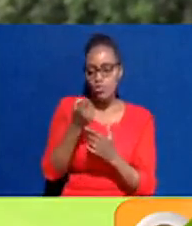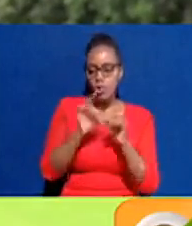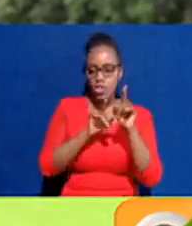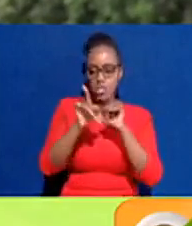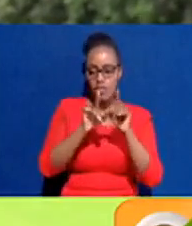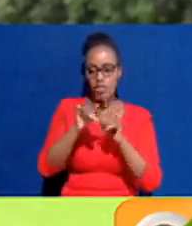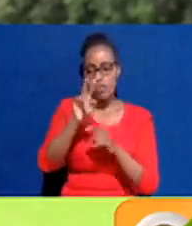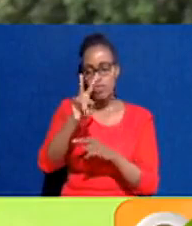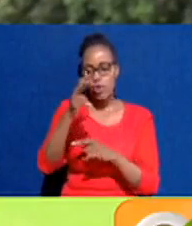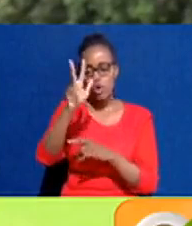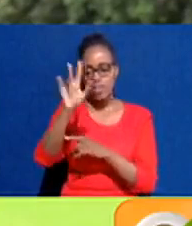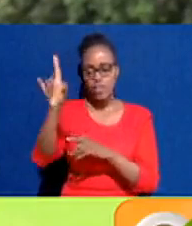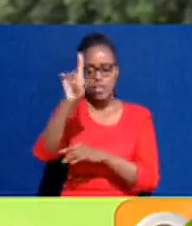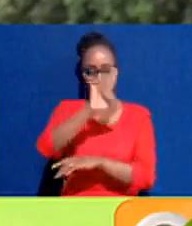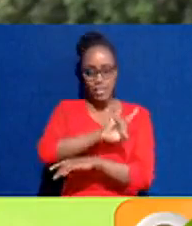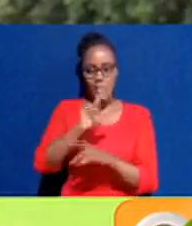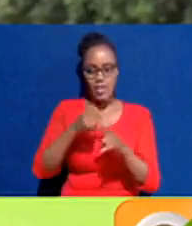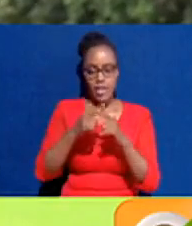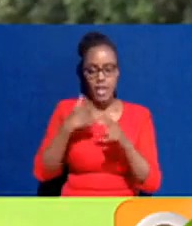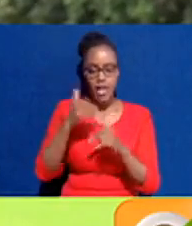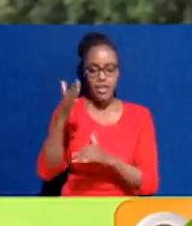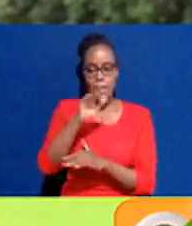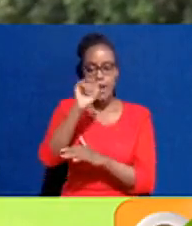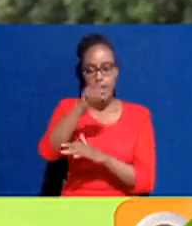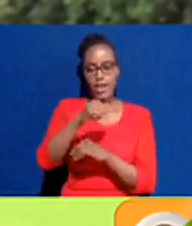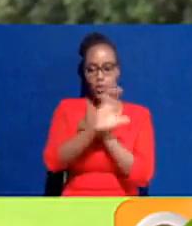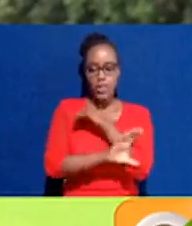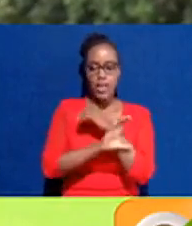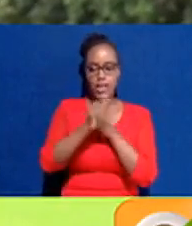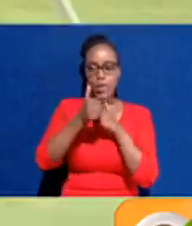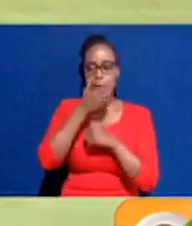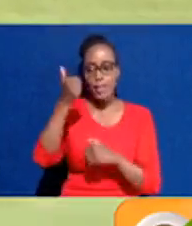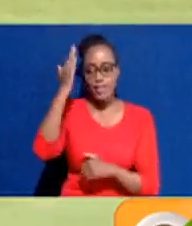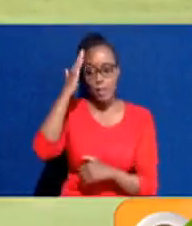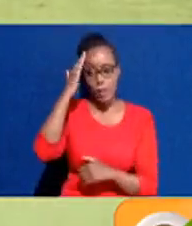2 or 3 days. And so we'll come back to my country with the best memories. Mm-hmm.